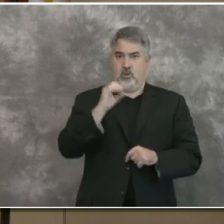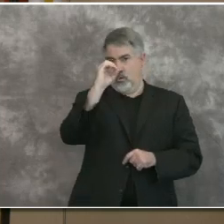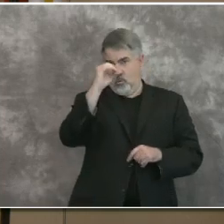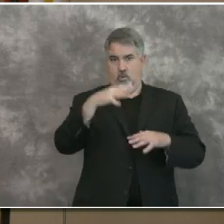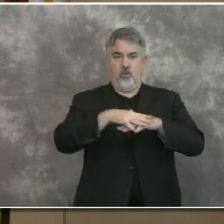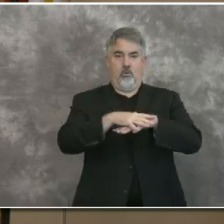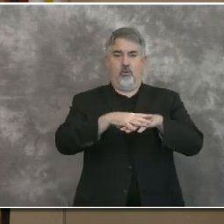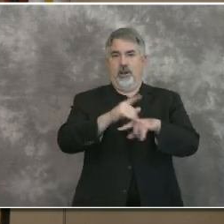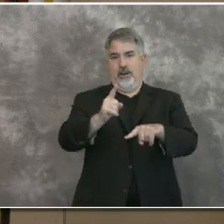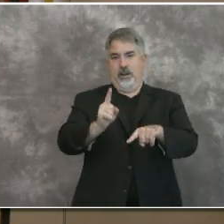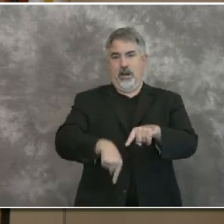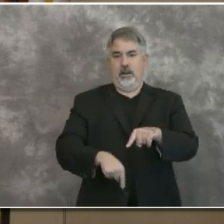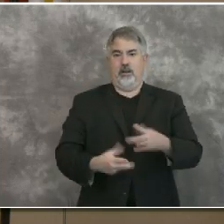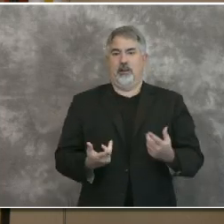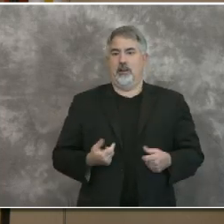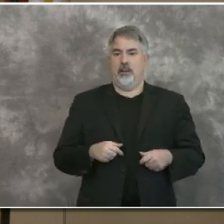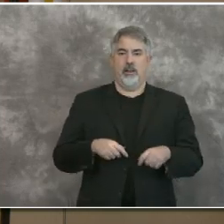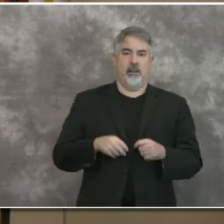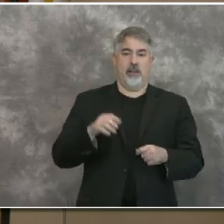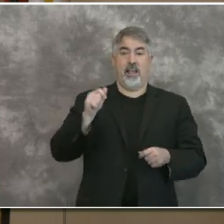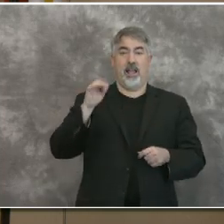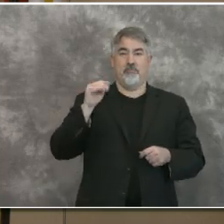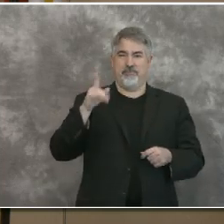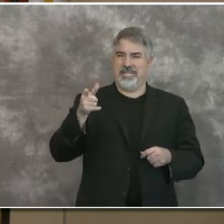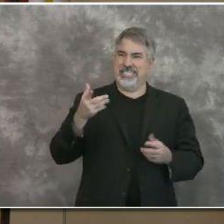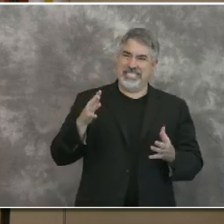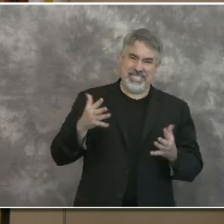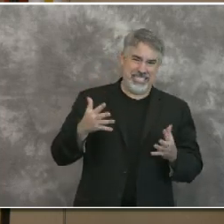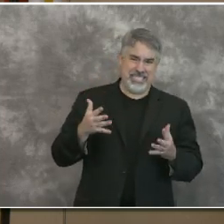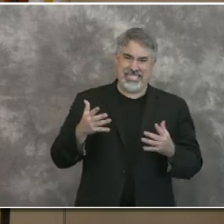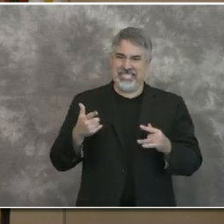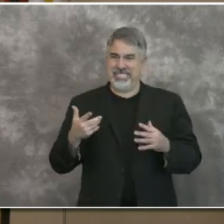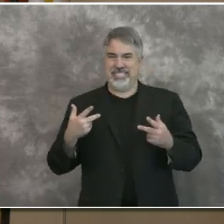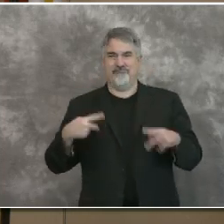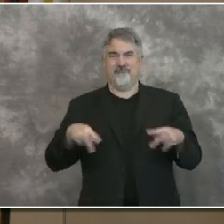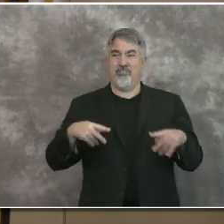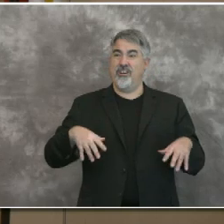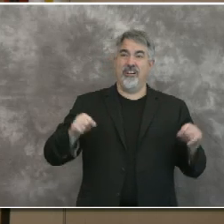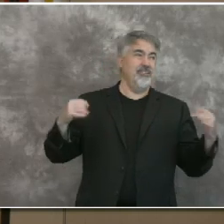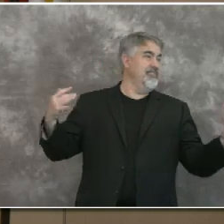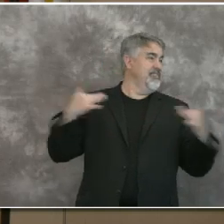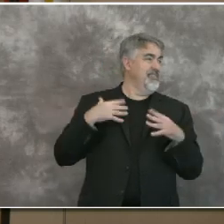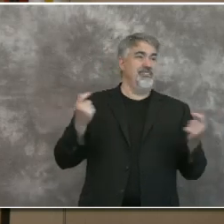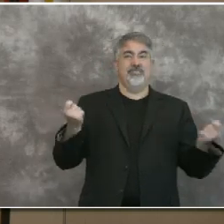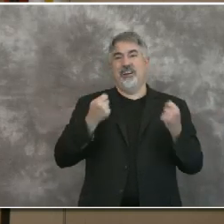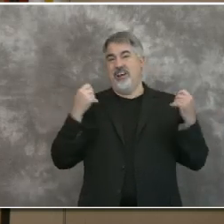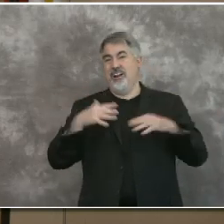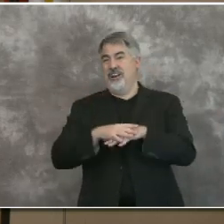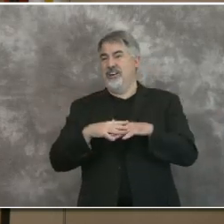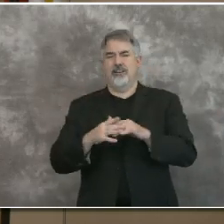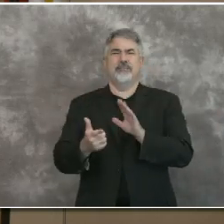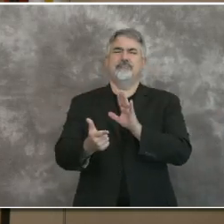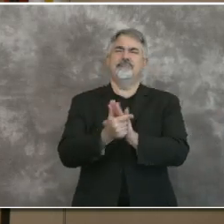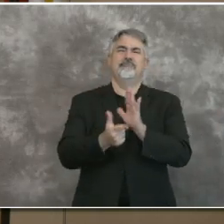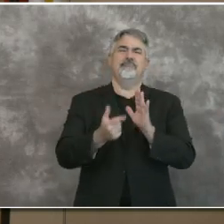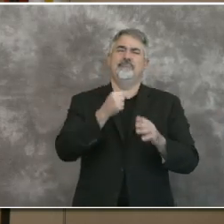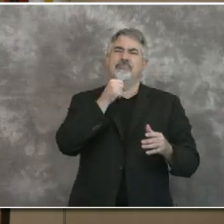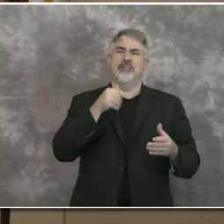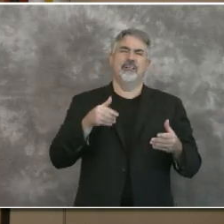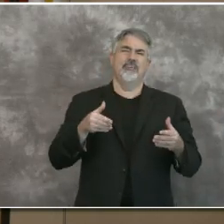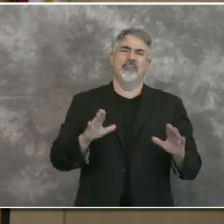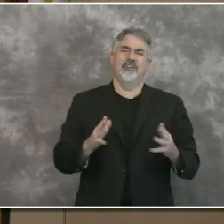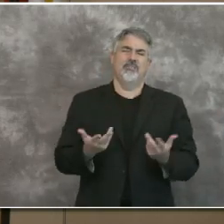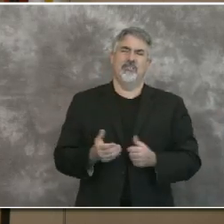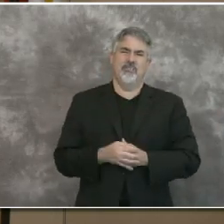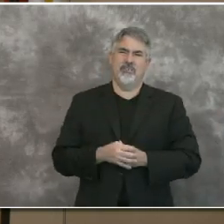at Airbnbs for parties or whatever is unlawful. So if anyone is aware